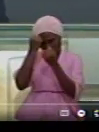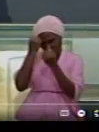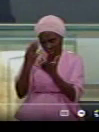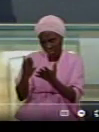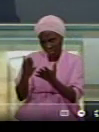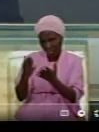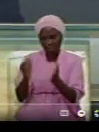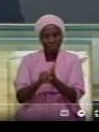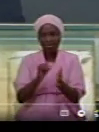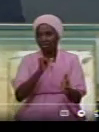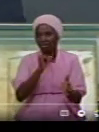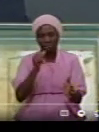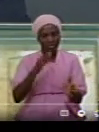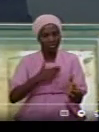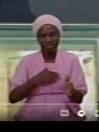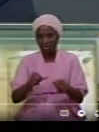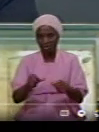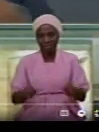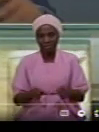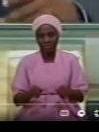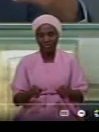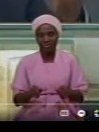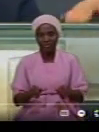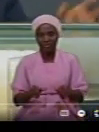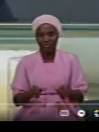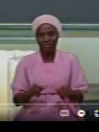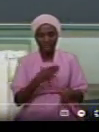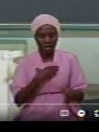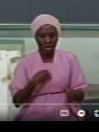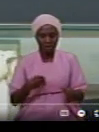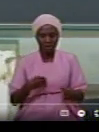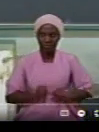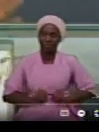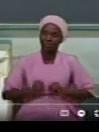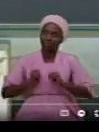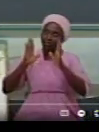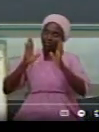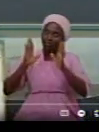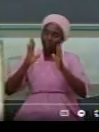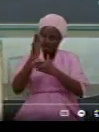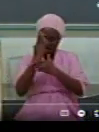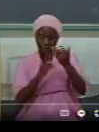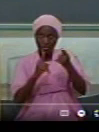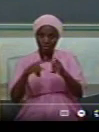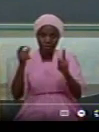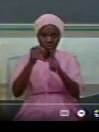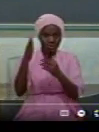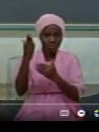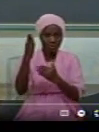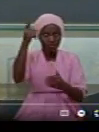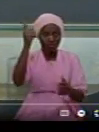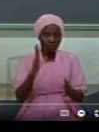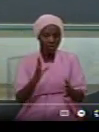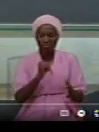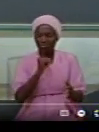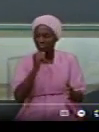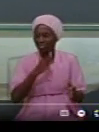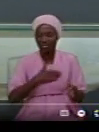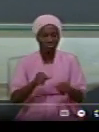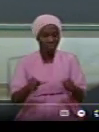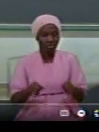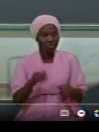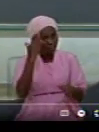Obedience, that's not my area. And submission to the word of God, that's not my area. You know my